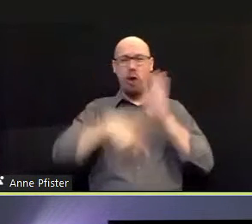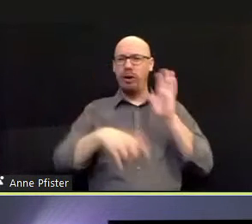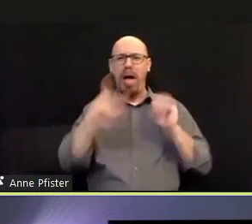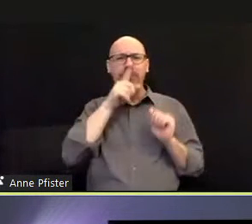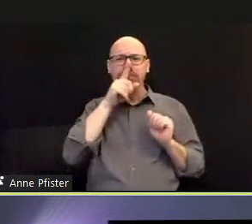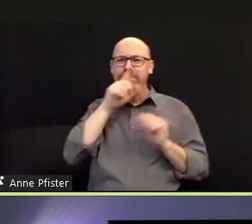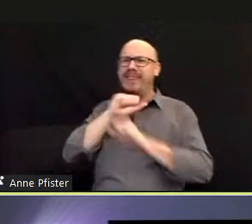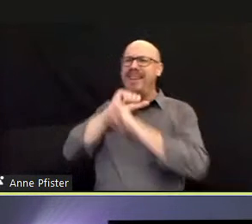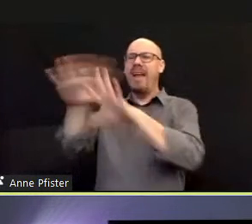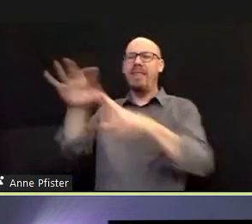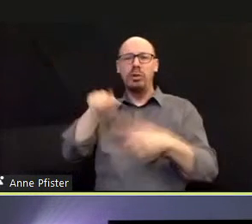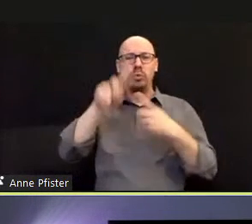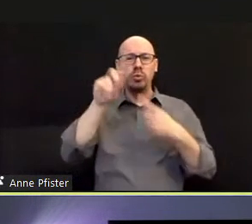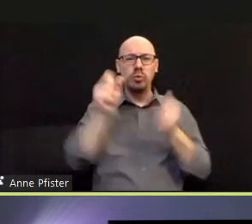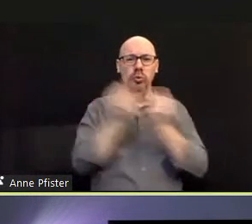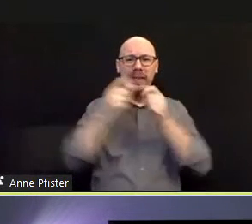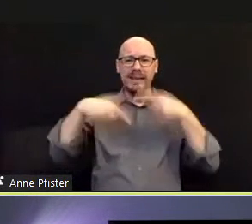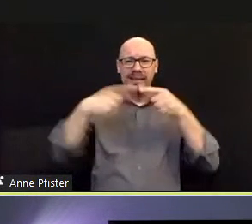about a recent